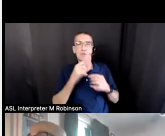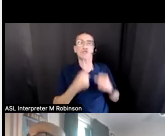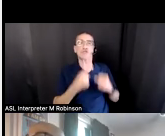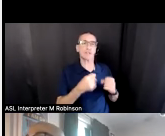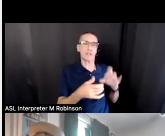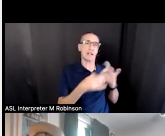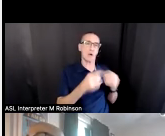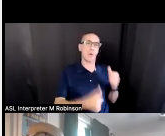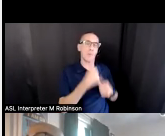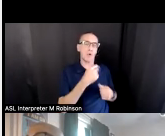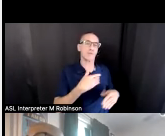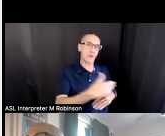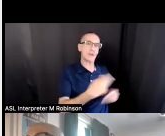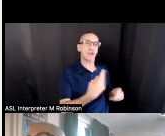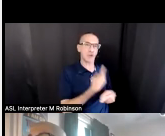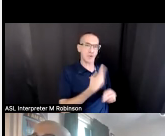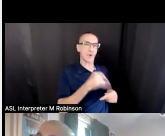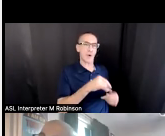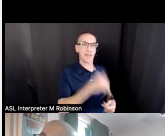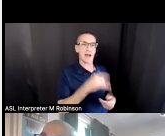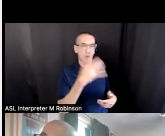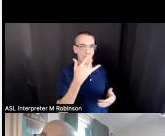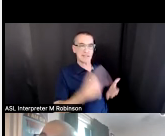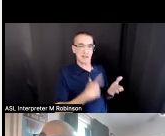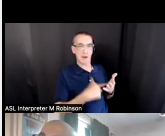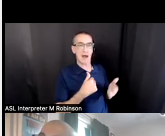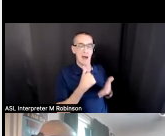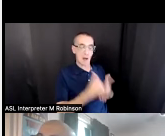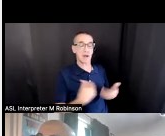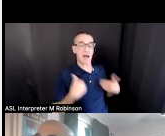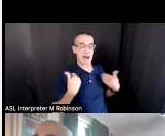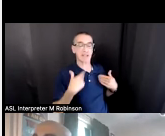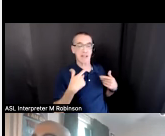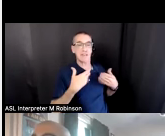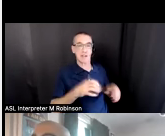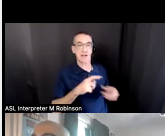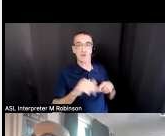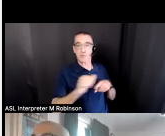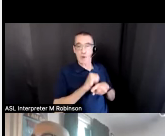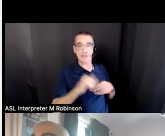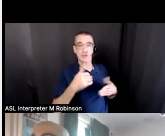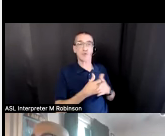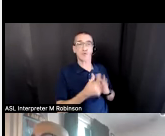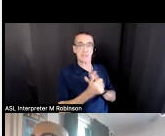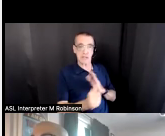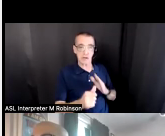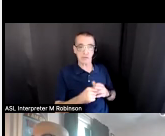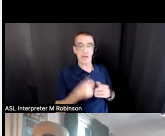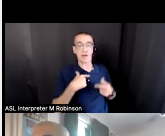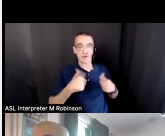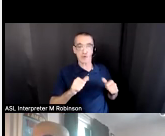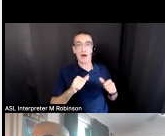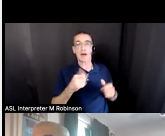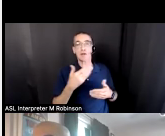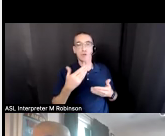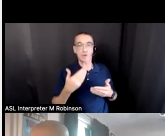that are most frequently used. And so that's why sometimes helping young adolescents have the chance to practice new skills and try out things